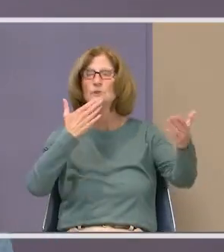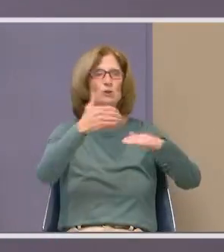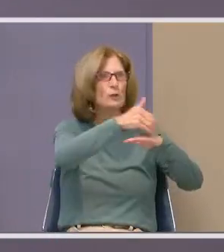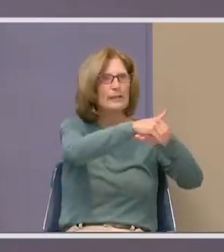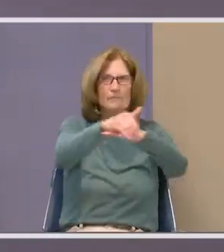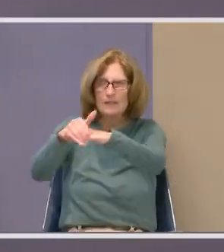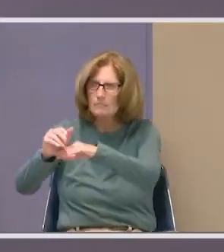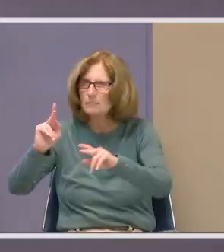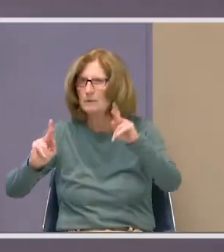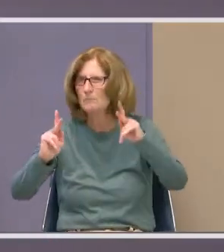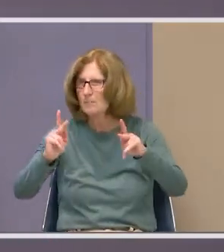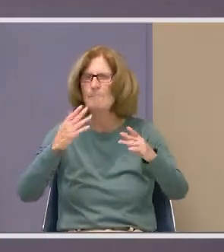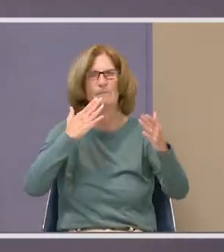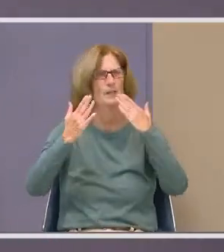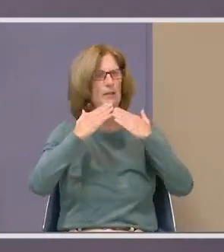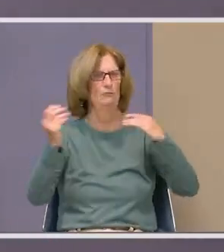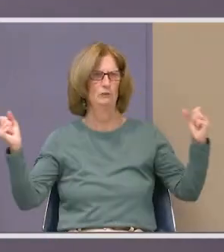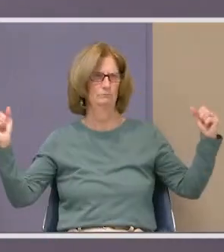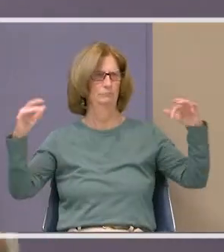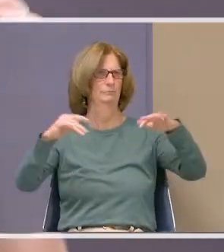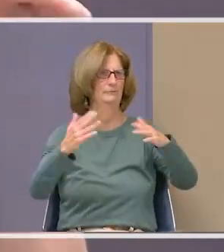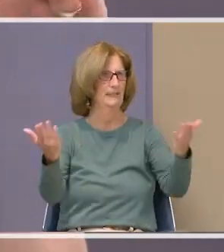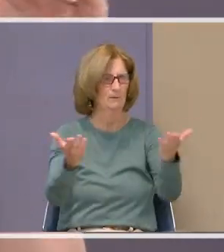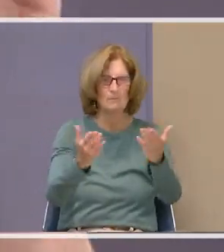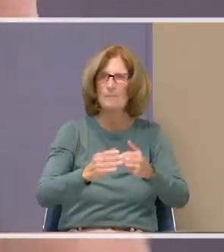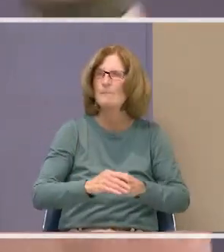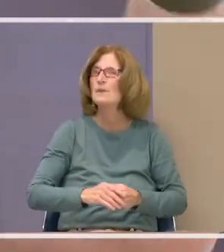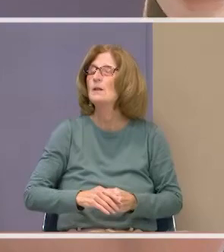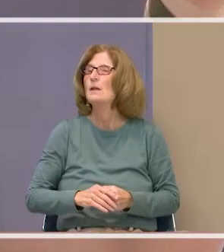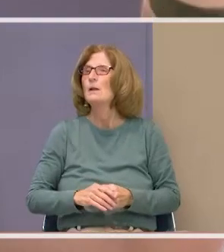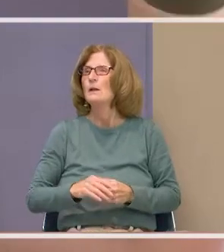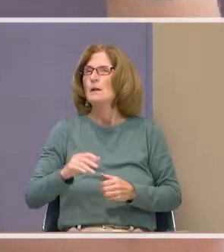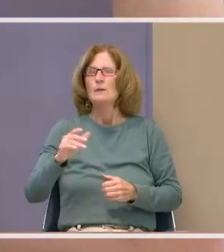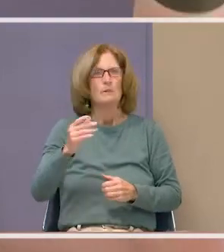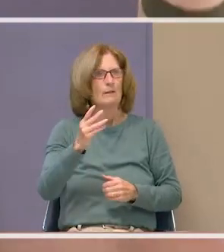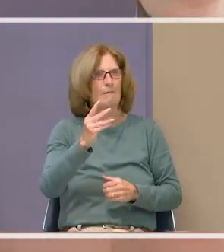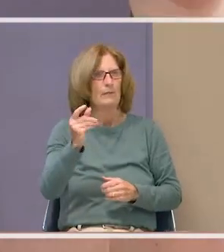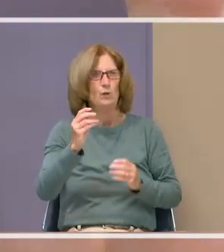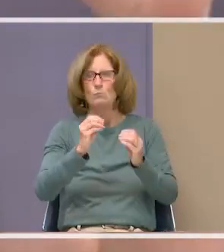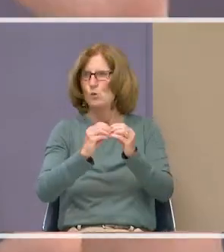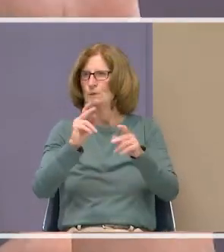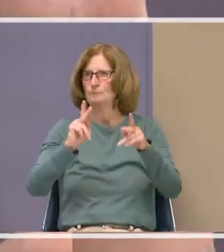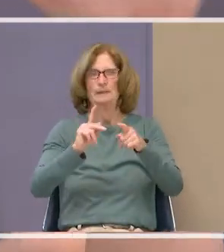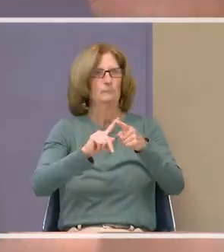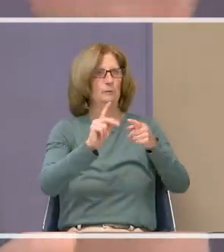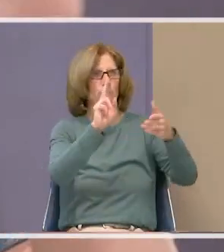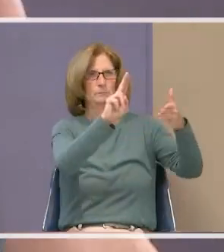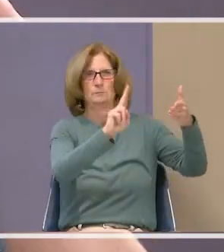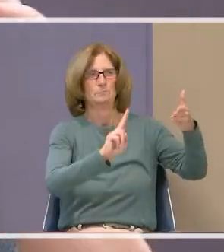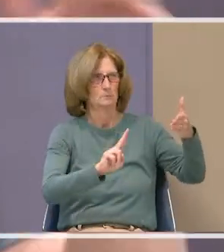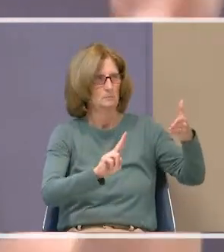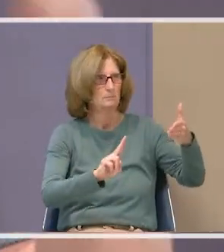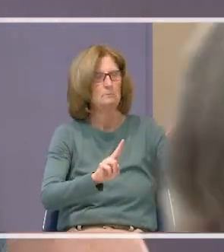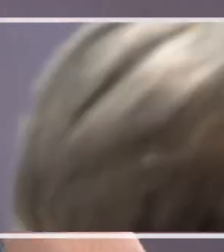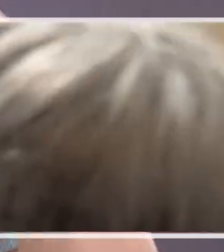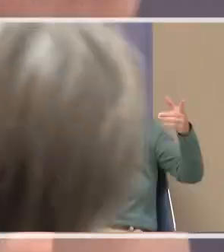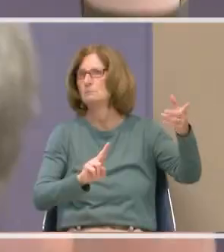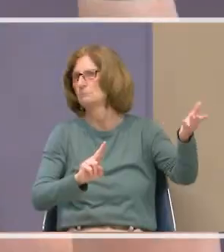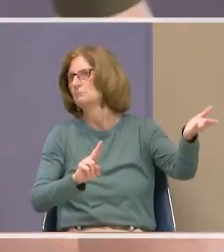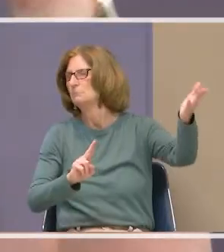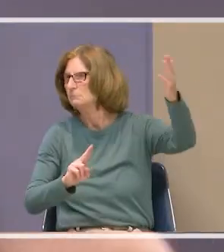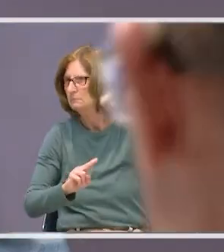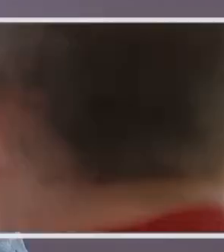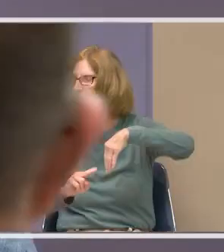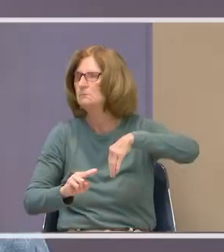evening, folks. Thank you all for joining us tonight. There's a couple people still getting signed in, but we'll let them trickle